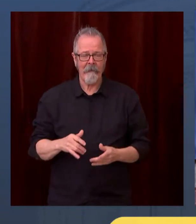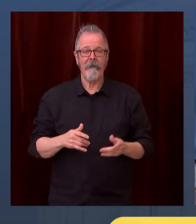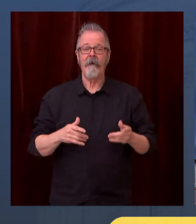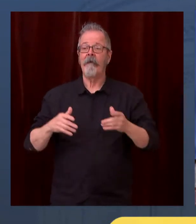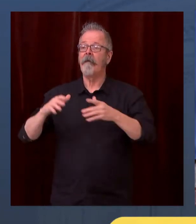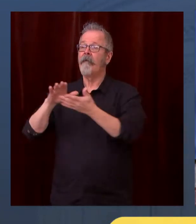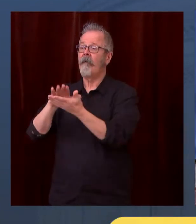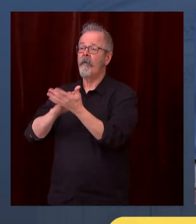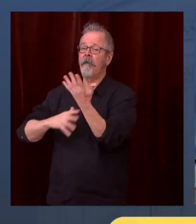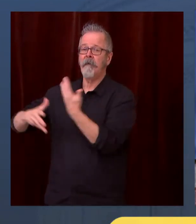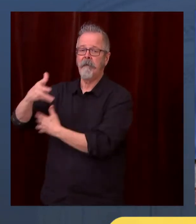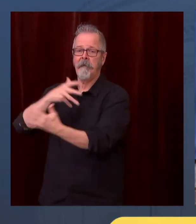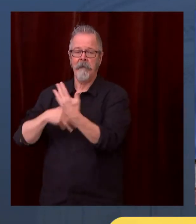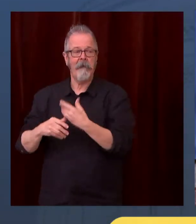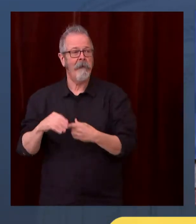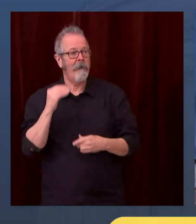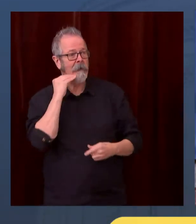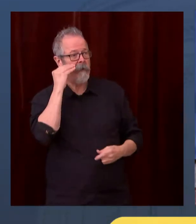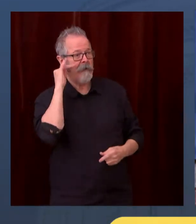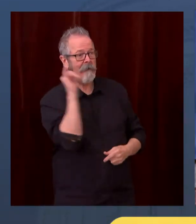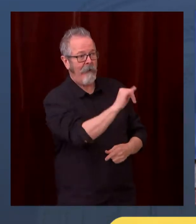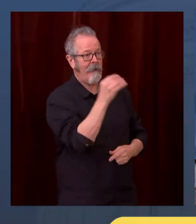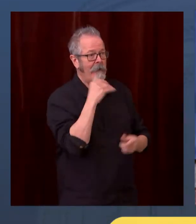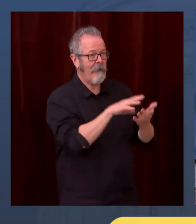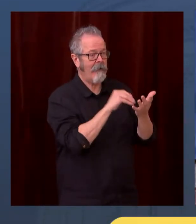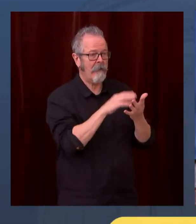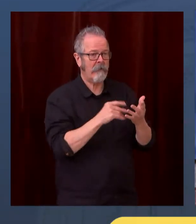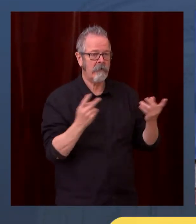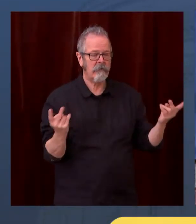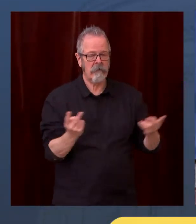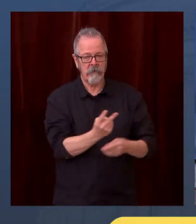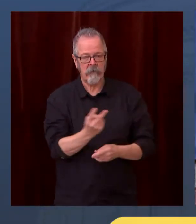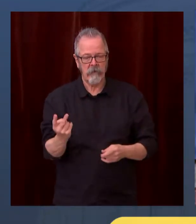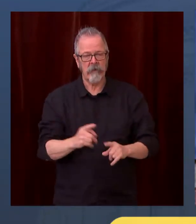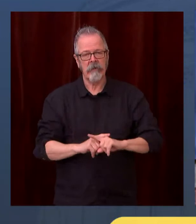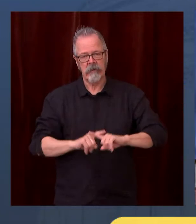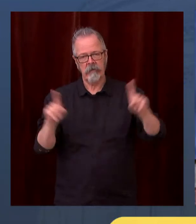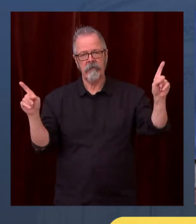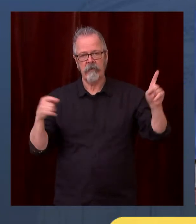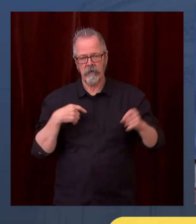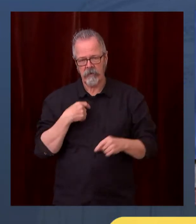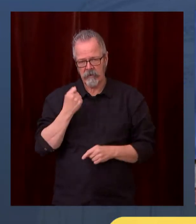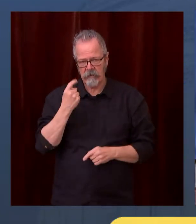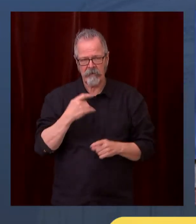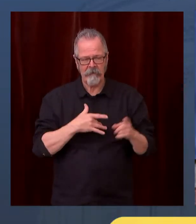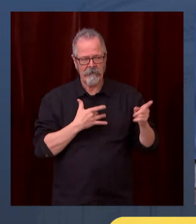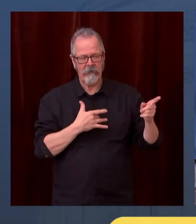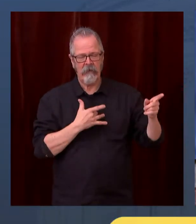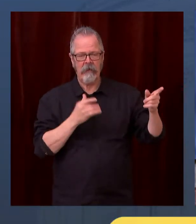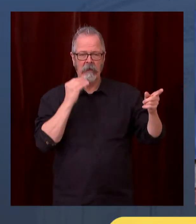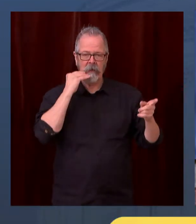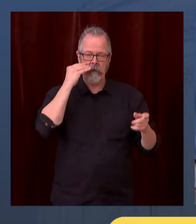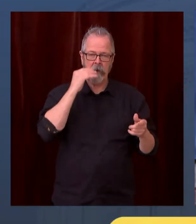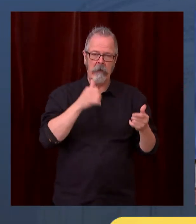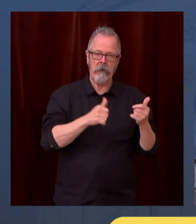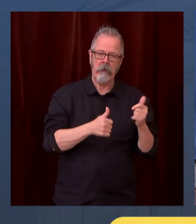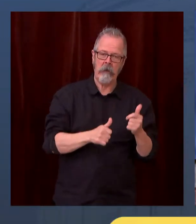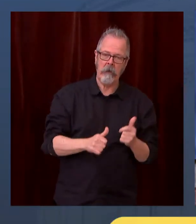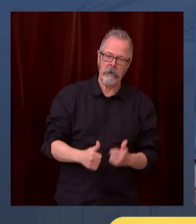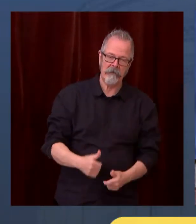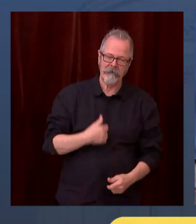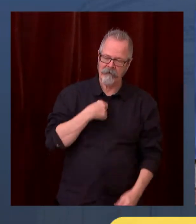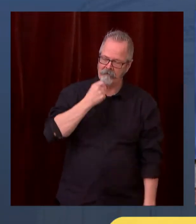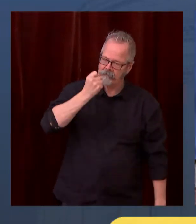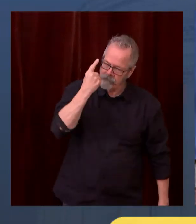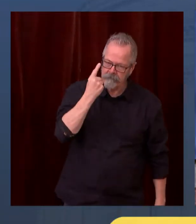students not being able to succeed in their highest ambitions without this in-person learning. So we're pleased that